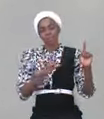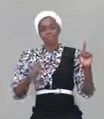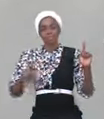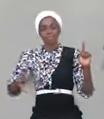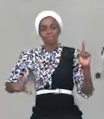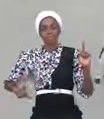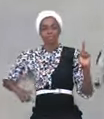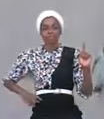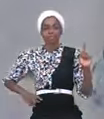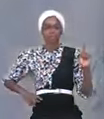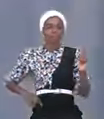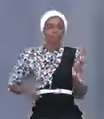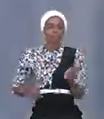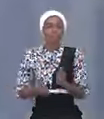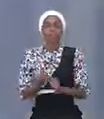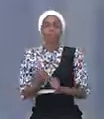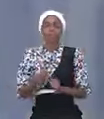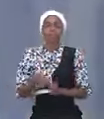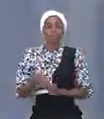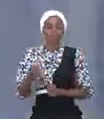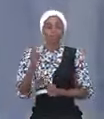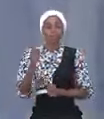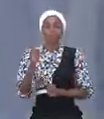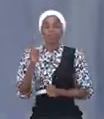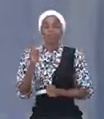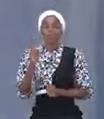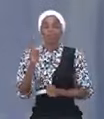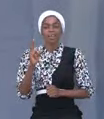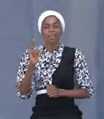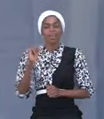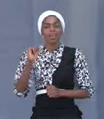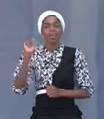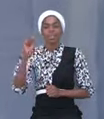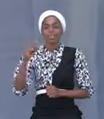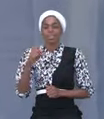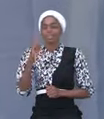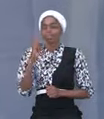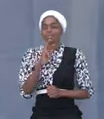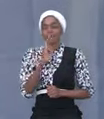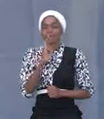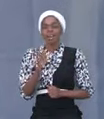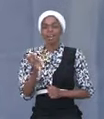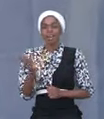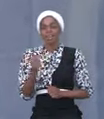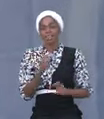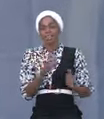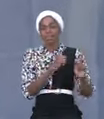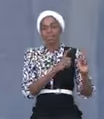Yes, you are the Lord. Most High. Yes, you